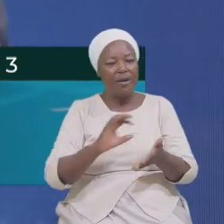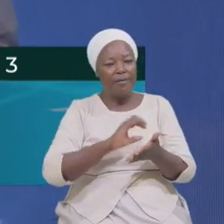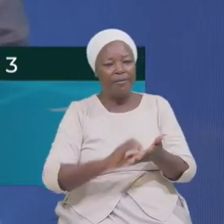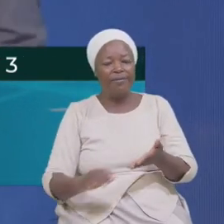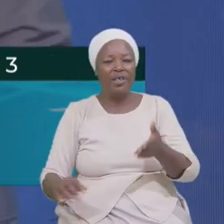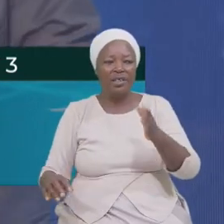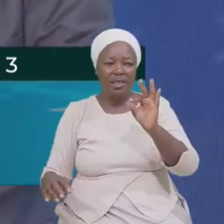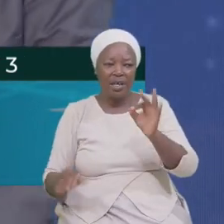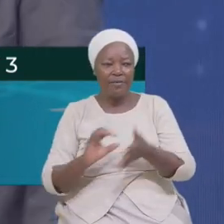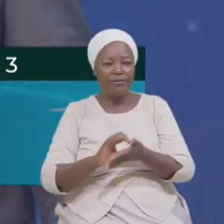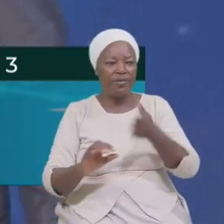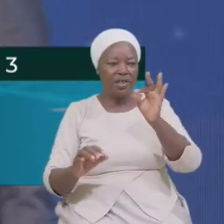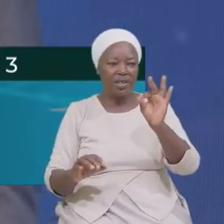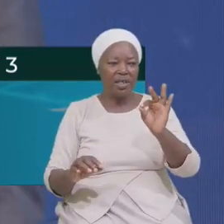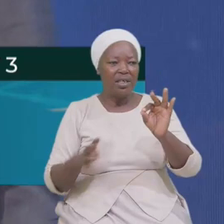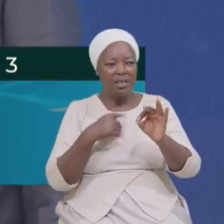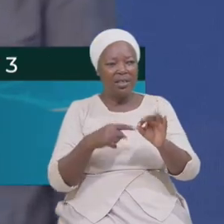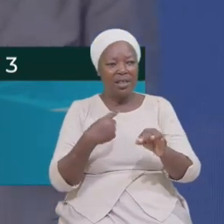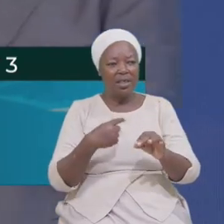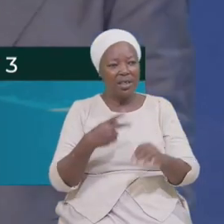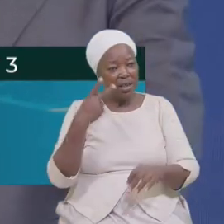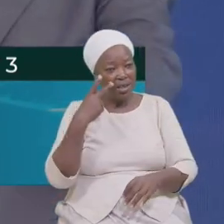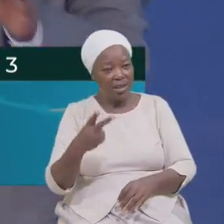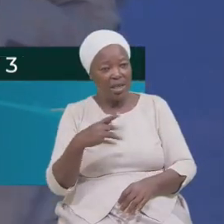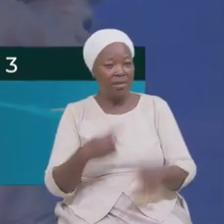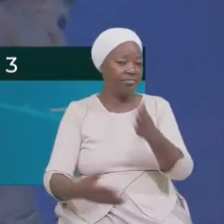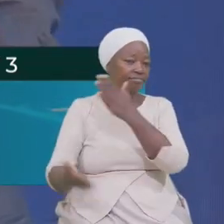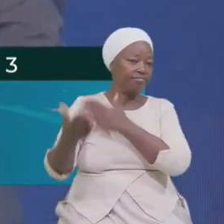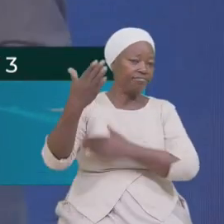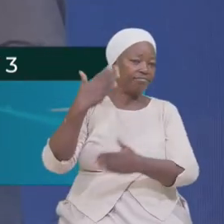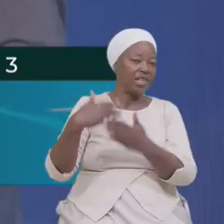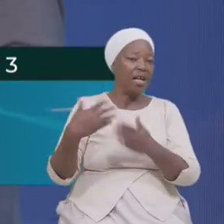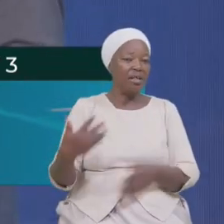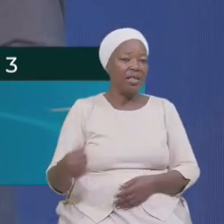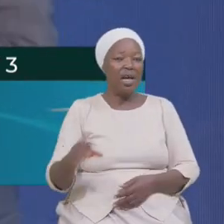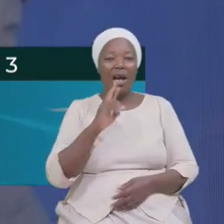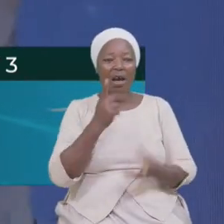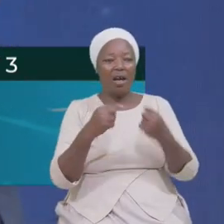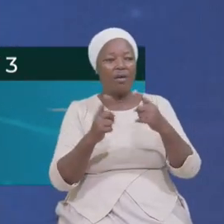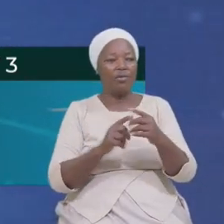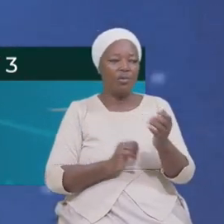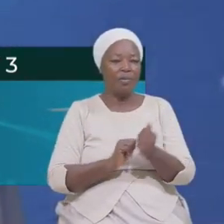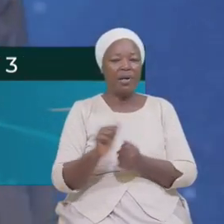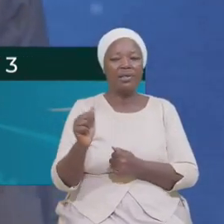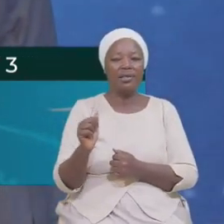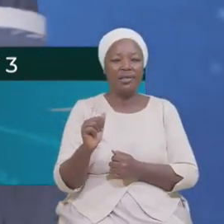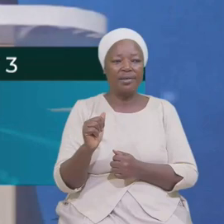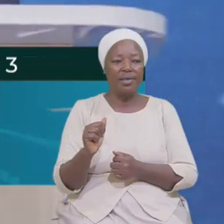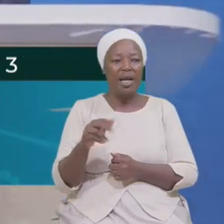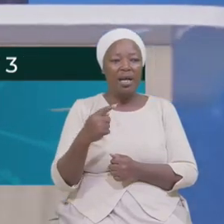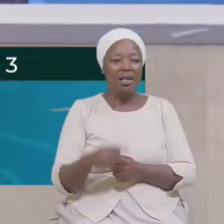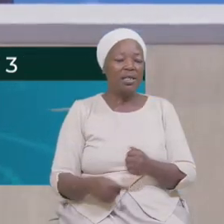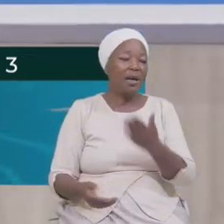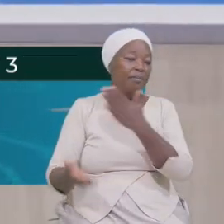in verse 9 it says, behold, the former things are come to pass. The former